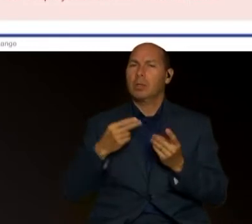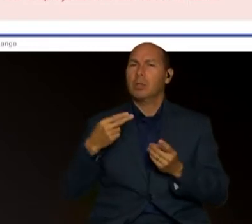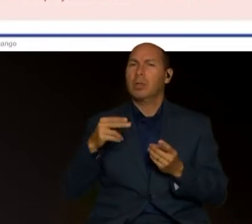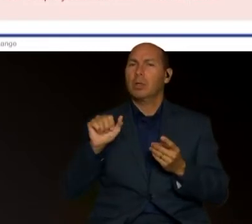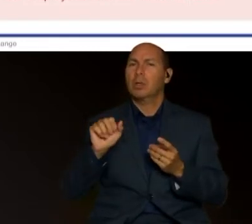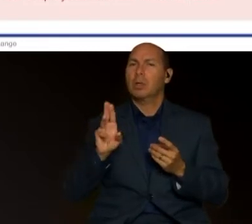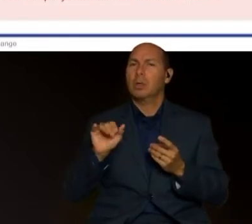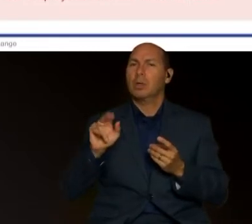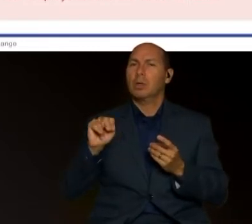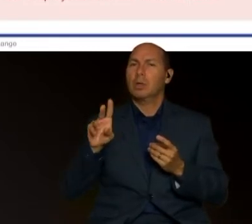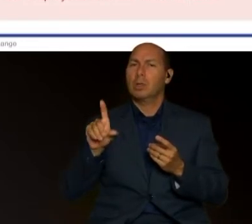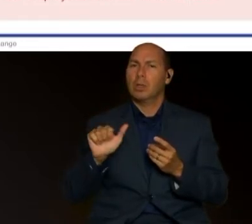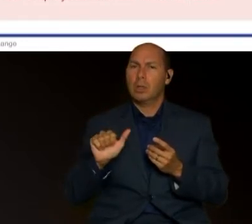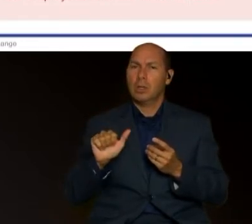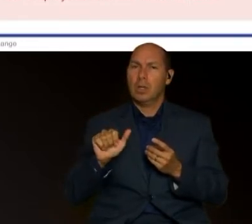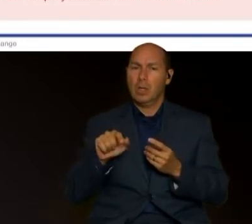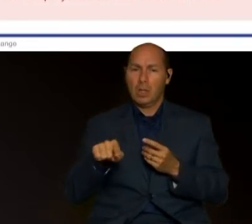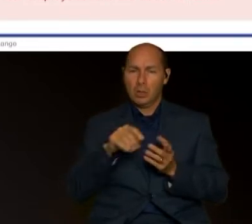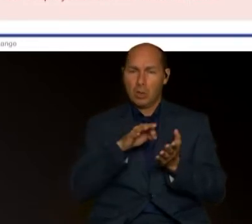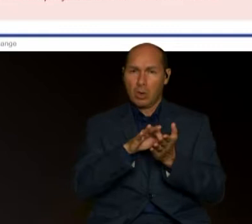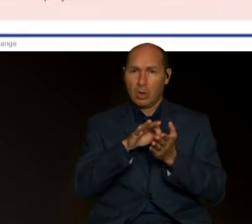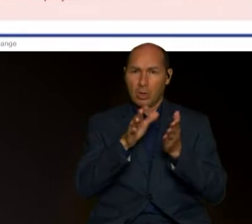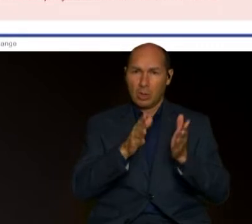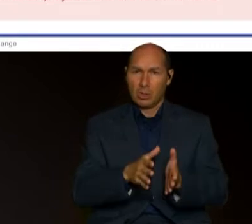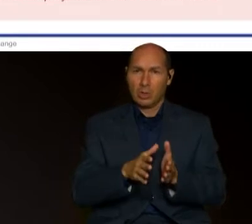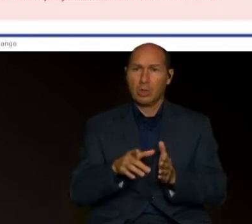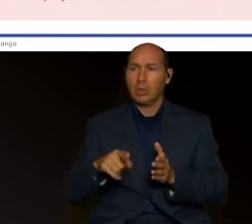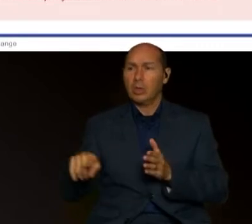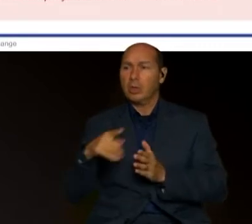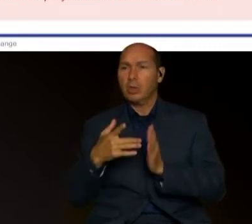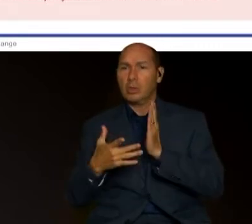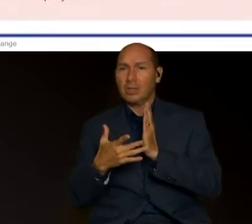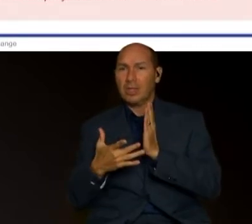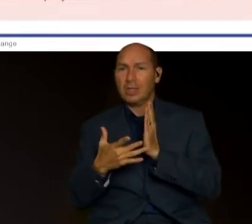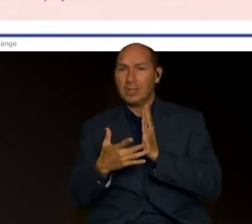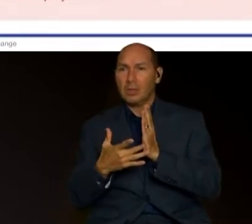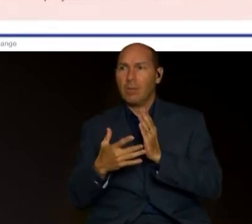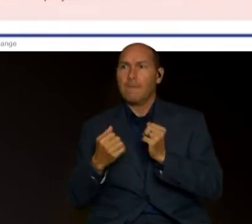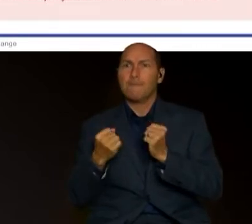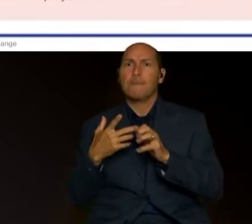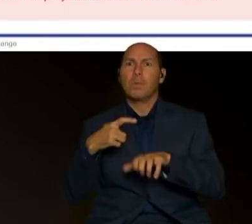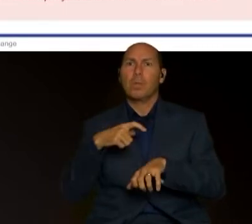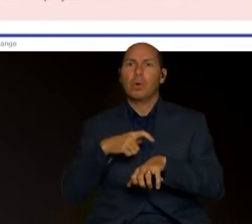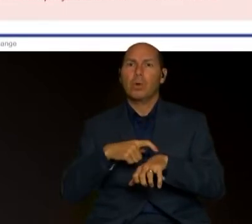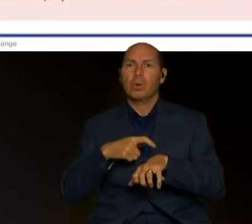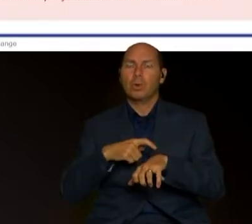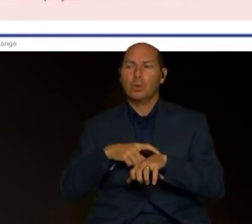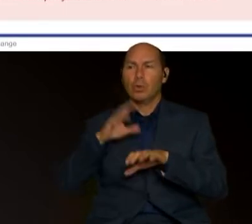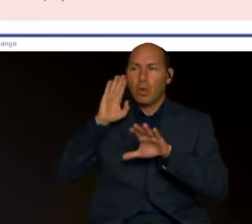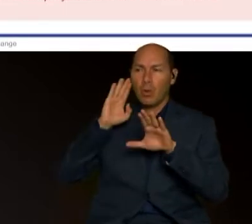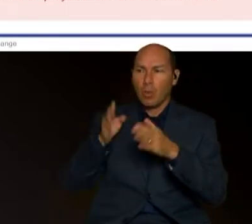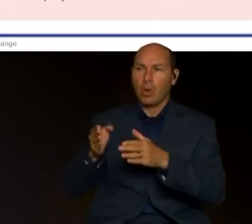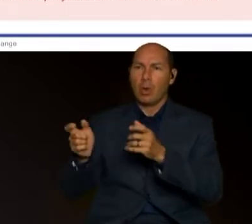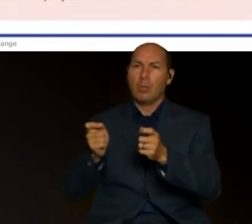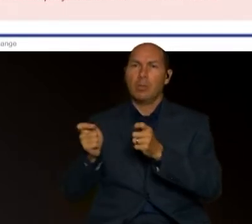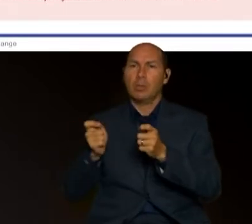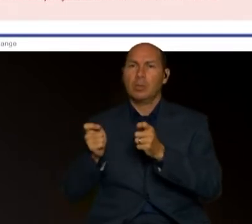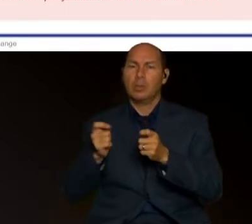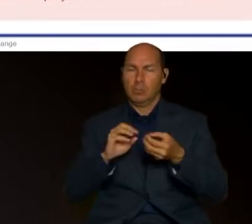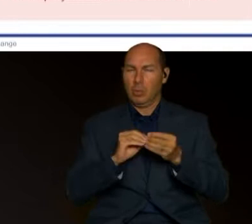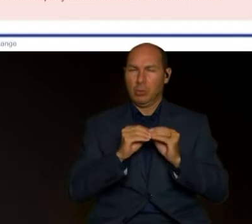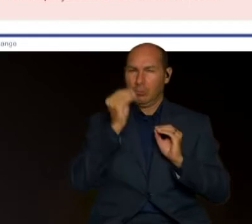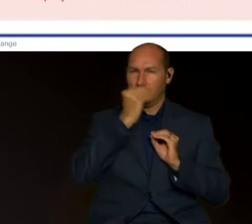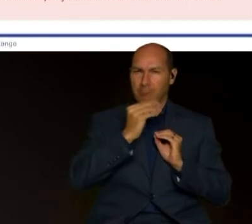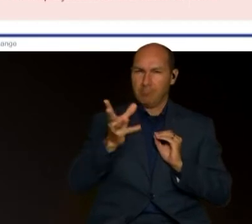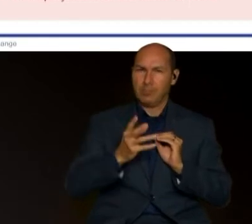Treasury Department, which was that accountants and technical positions were dedicating a lot of time to administrative